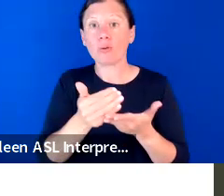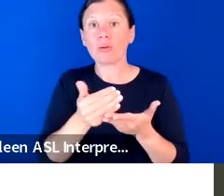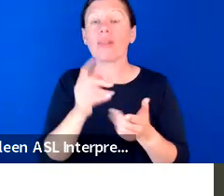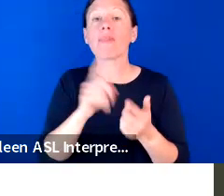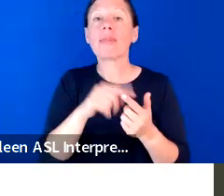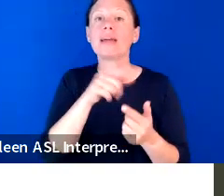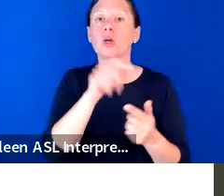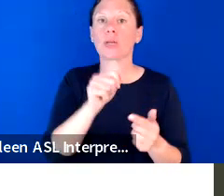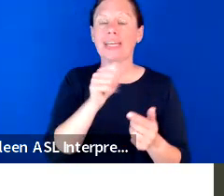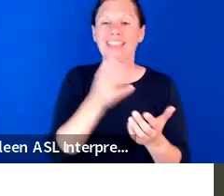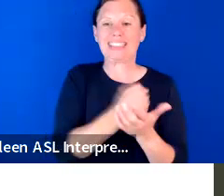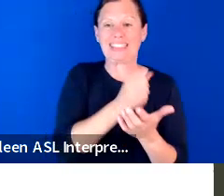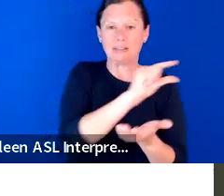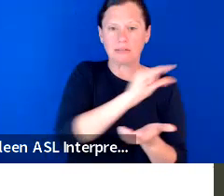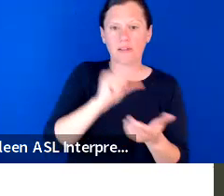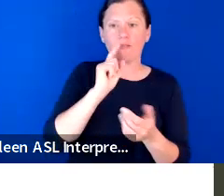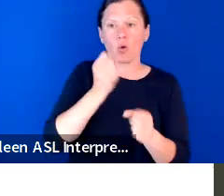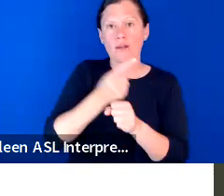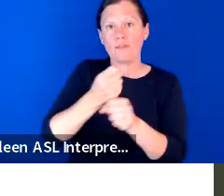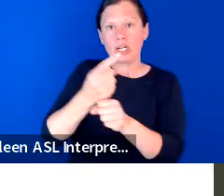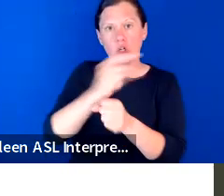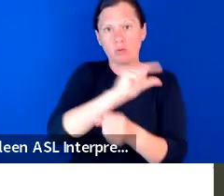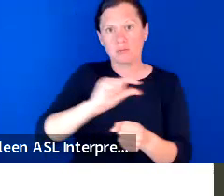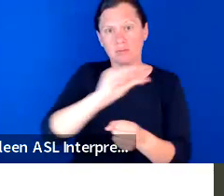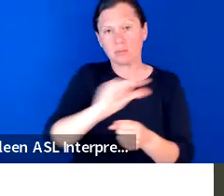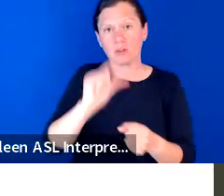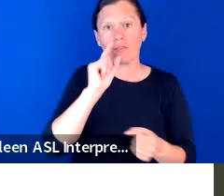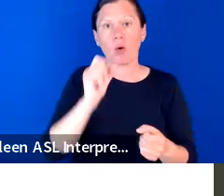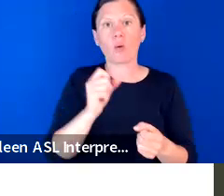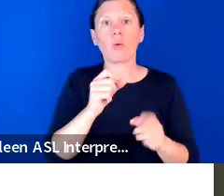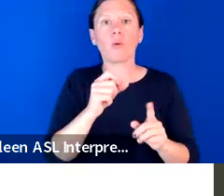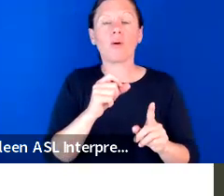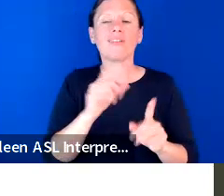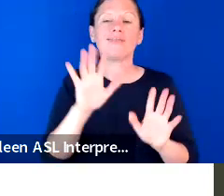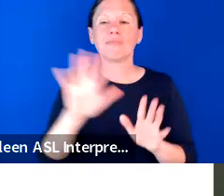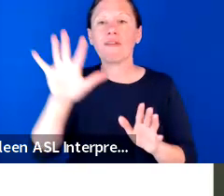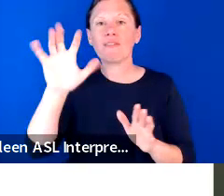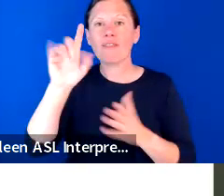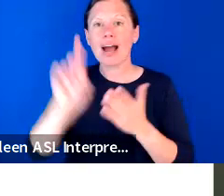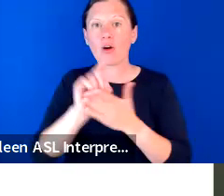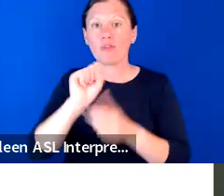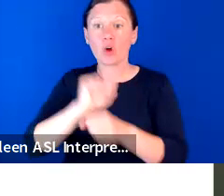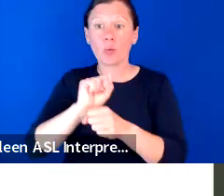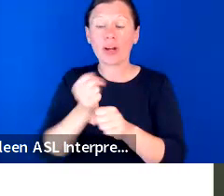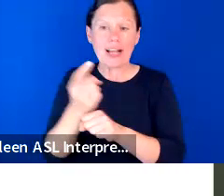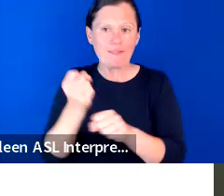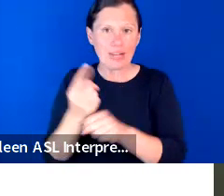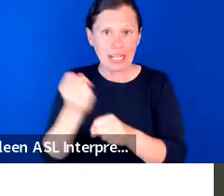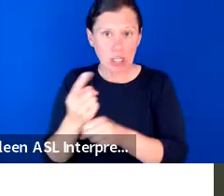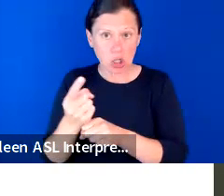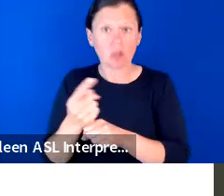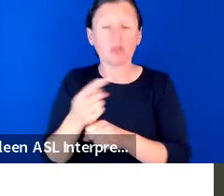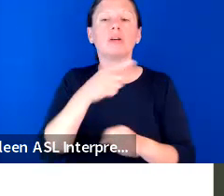example, if you work and contribute for 500 or more hours for 3 years, you'd earn 30% of the benefit amount, or just